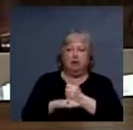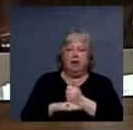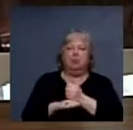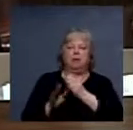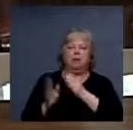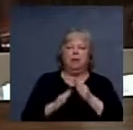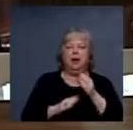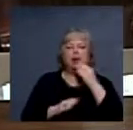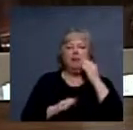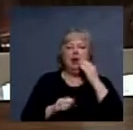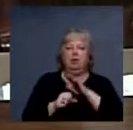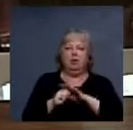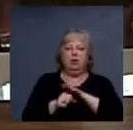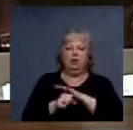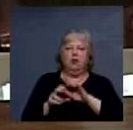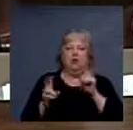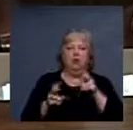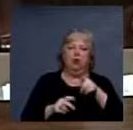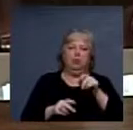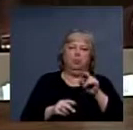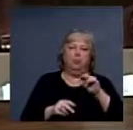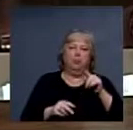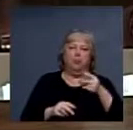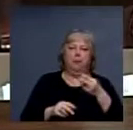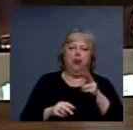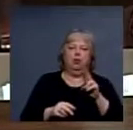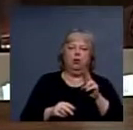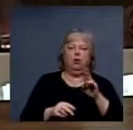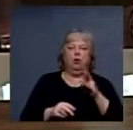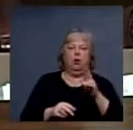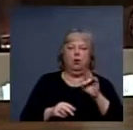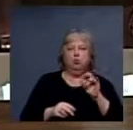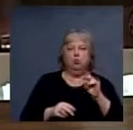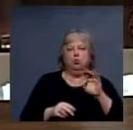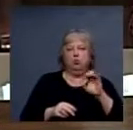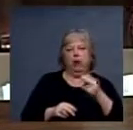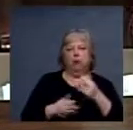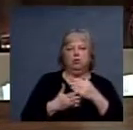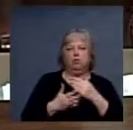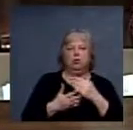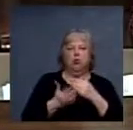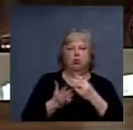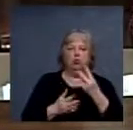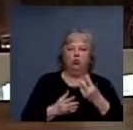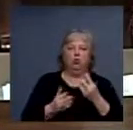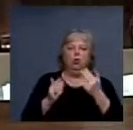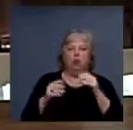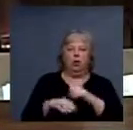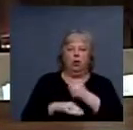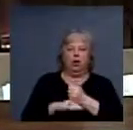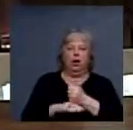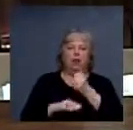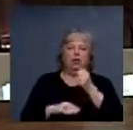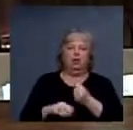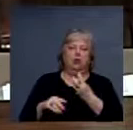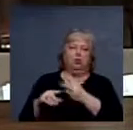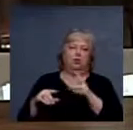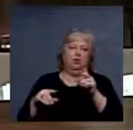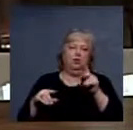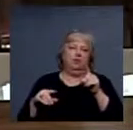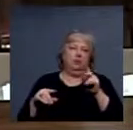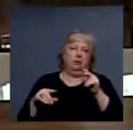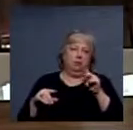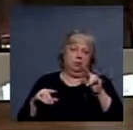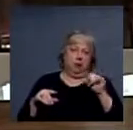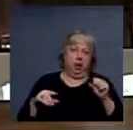planned residential district titled Panther Branch, Lot 2, revised long-form PDR, located on the southwest corner of Kirby and Canis Roads,